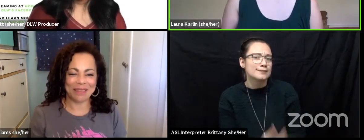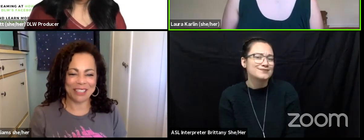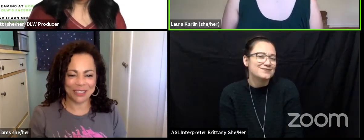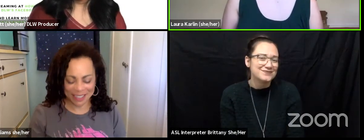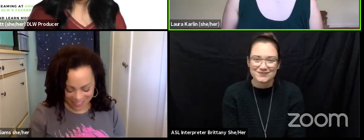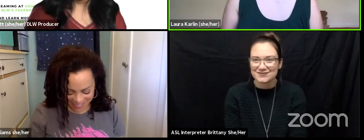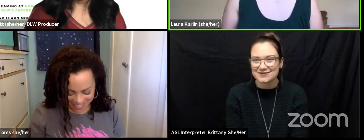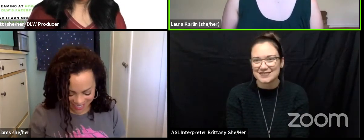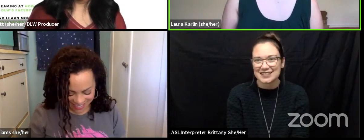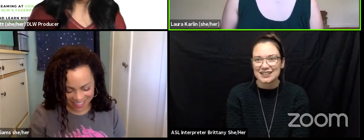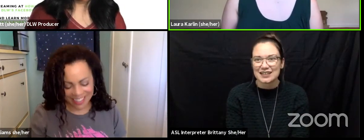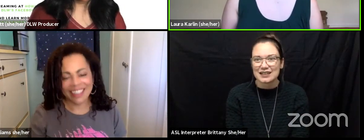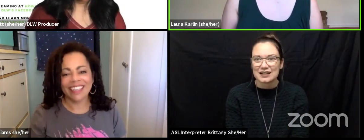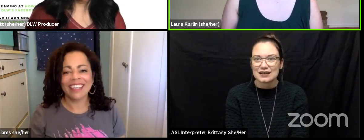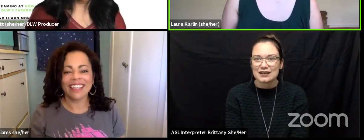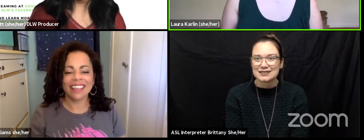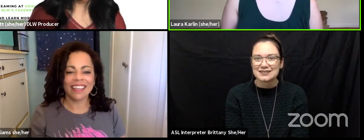Sure.